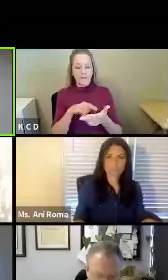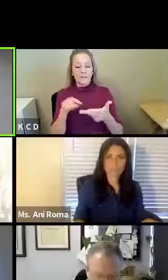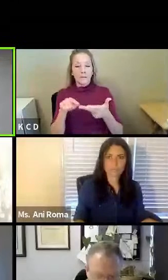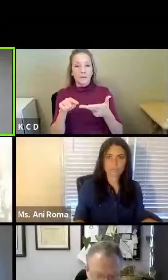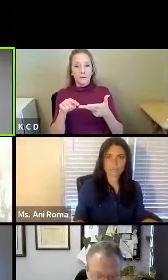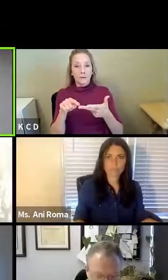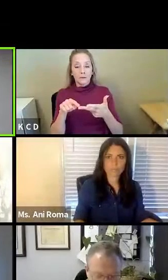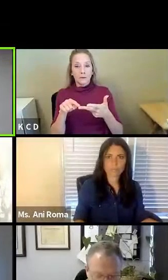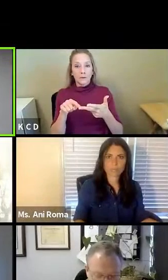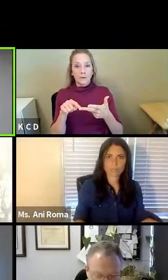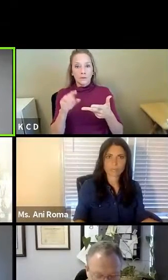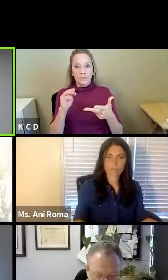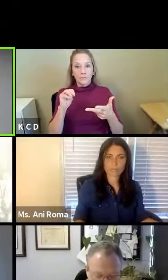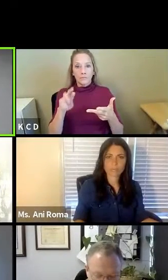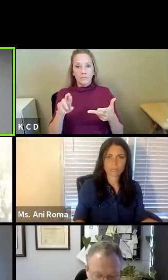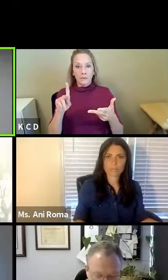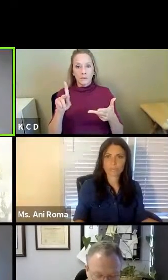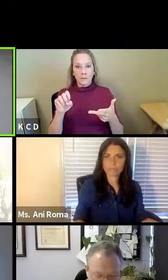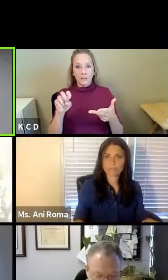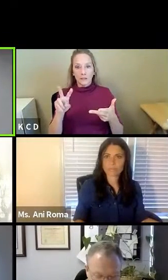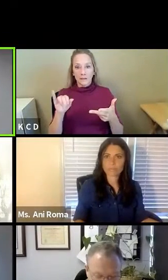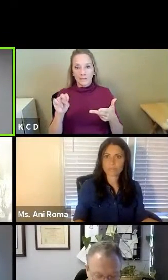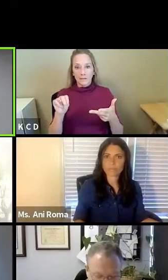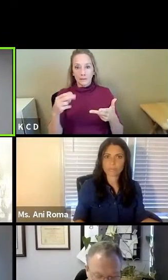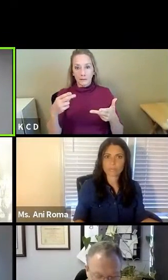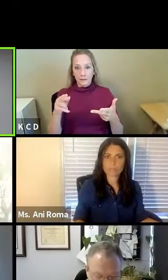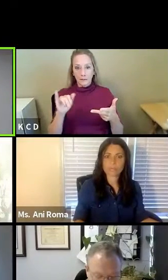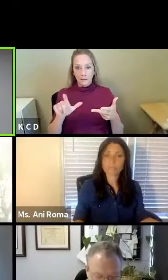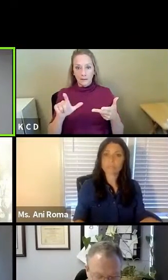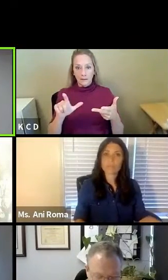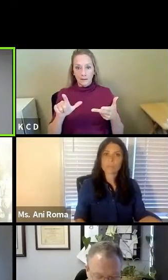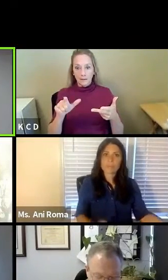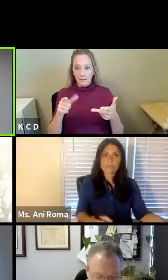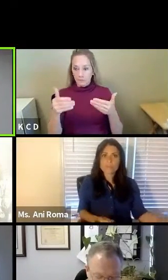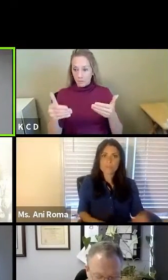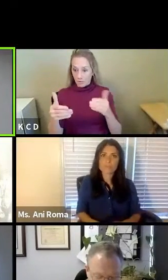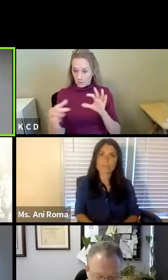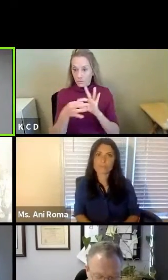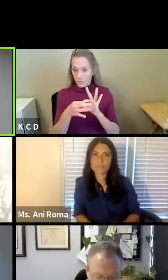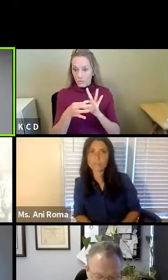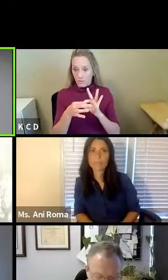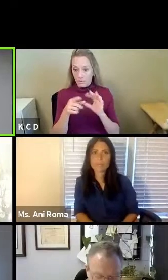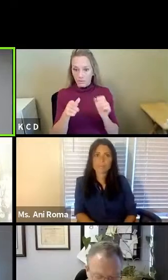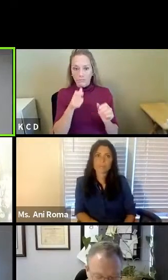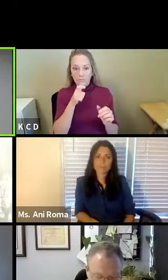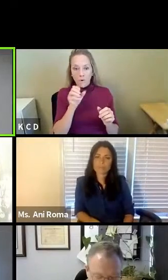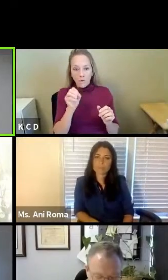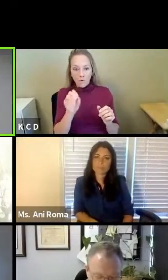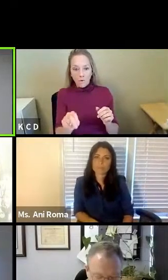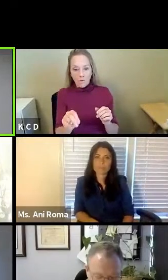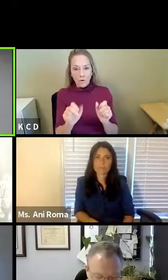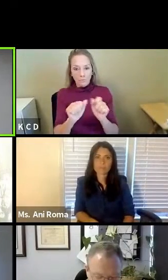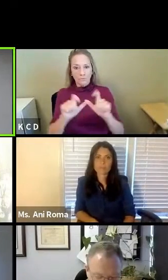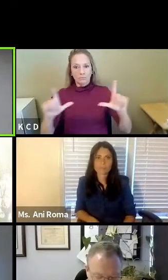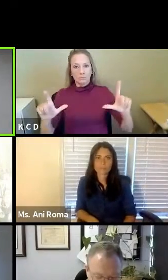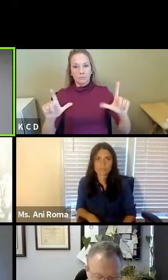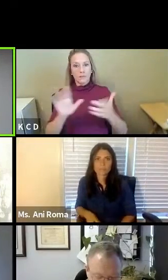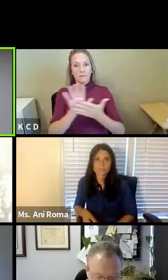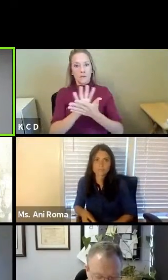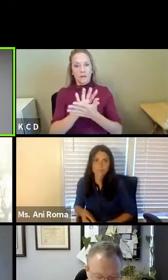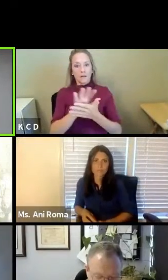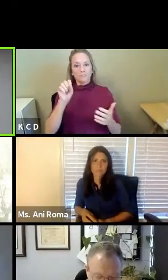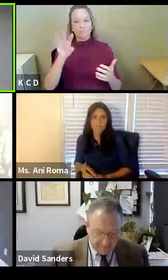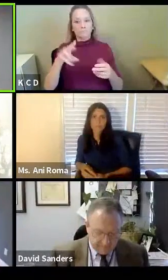person we have, Mr. Kevin Hill. If you can join, you can turn your mic on and your video on and provide your